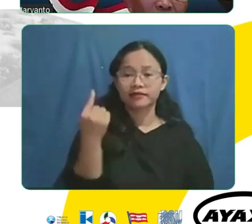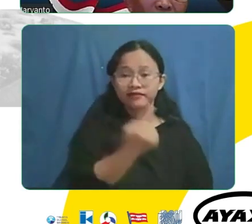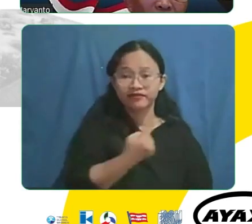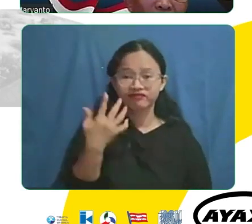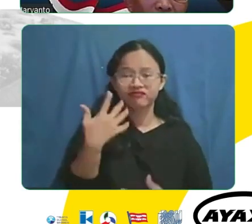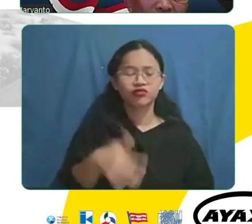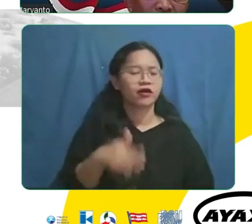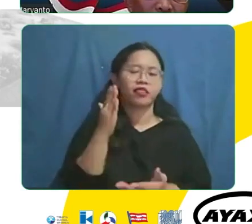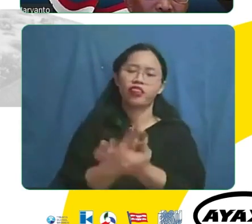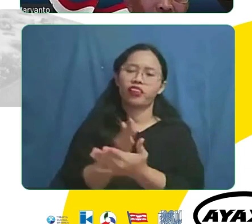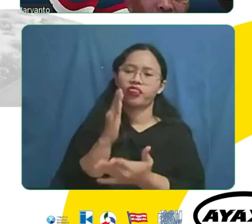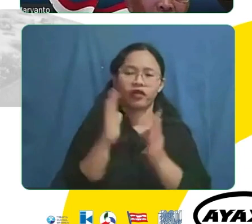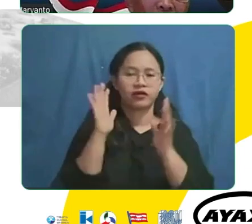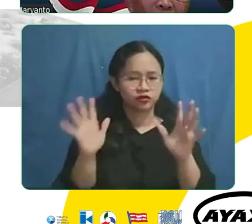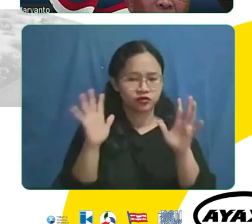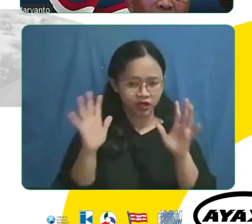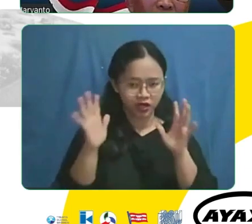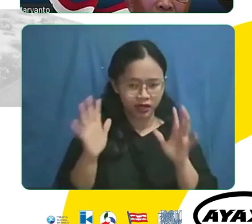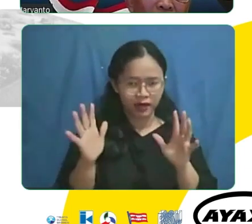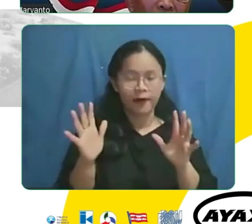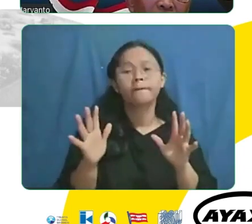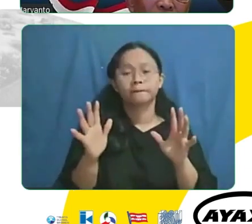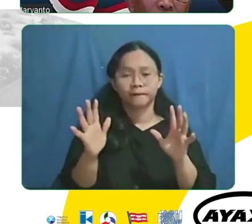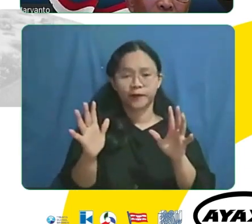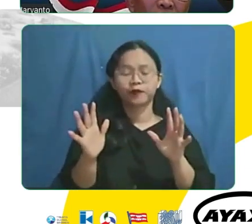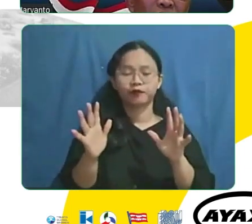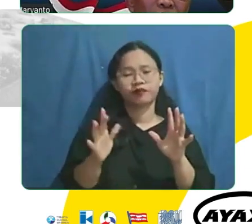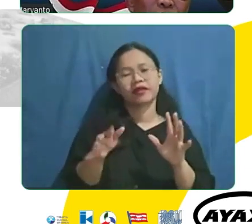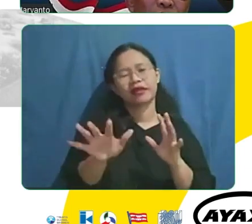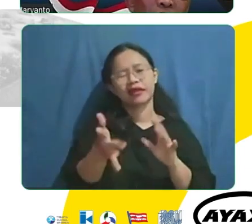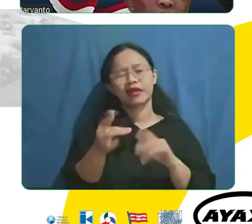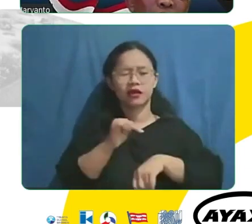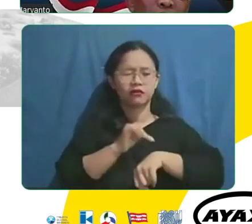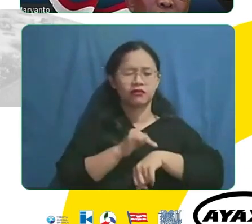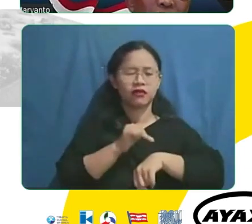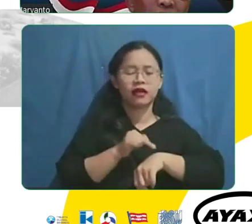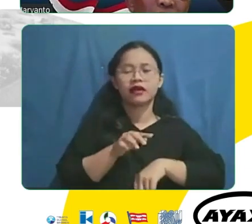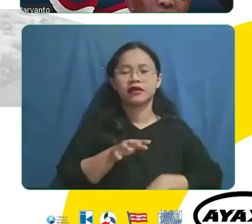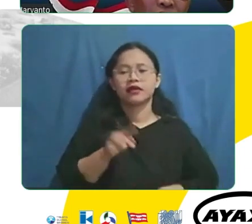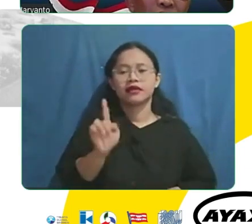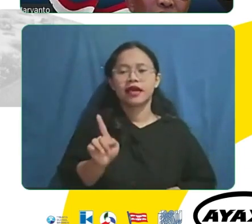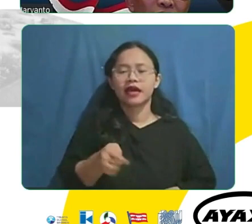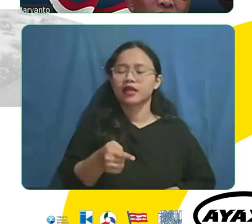2085. We also learn about the result in